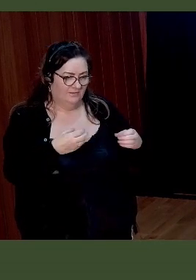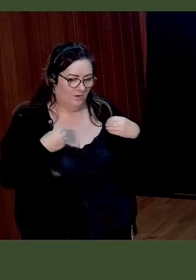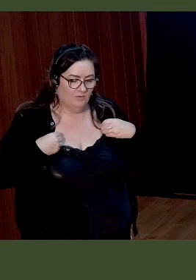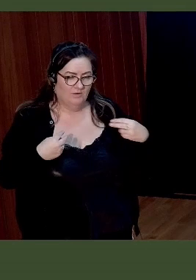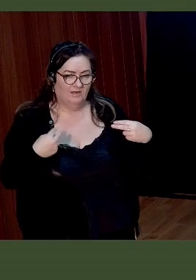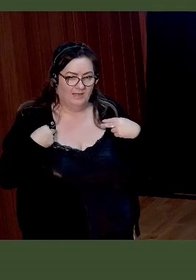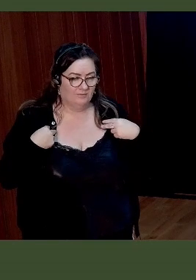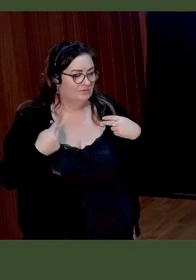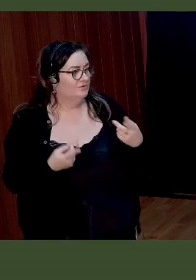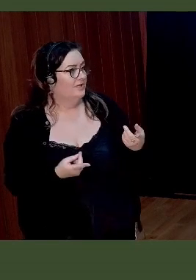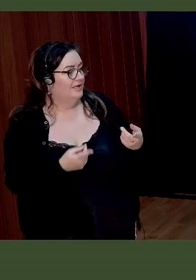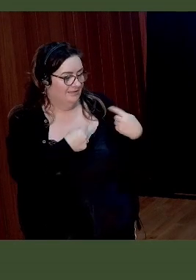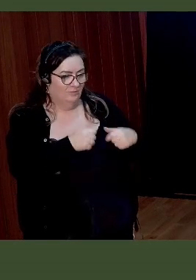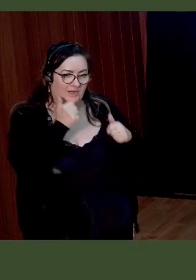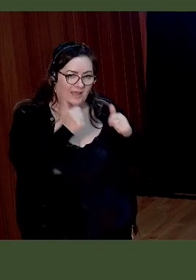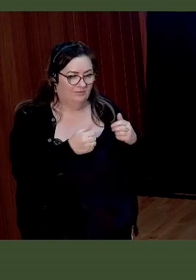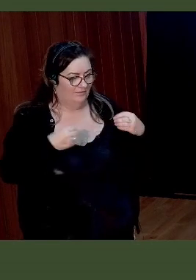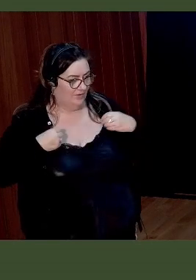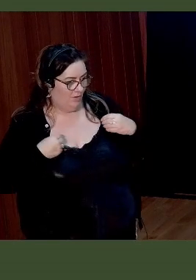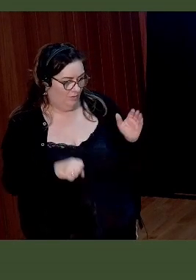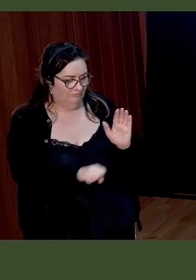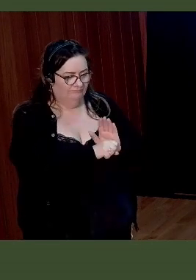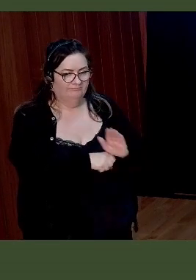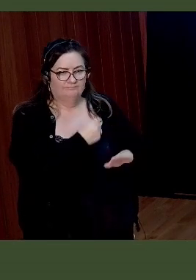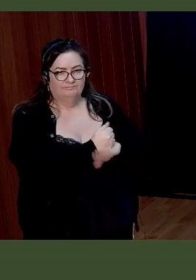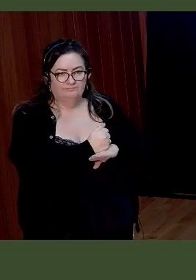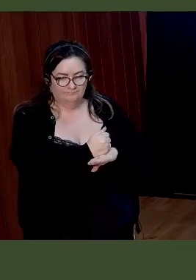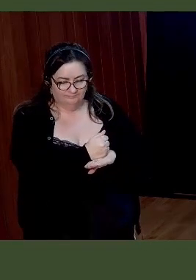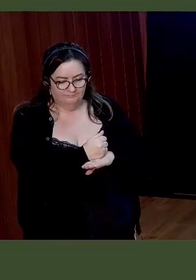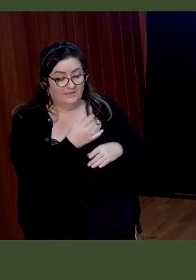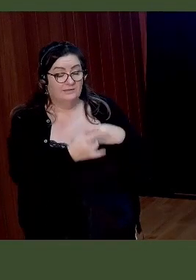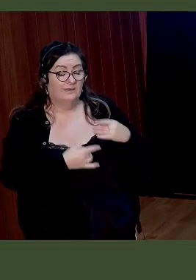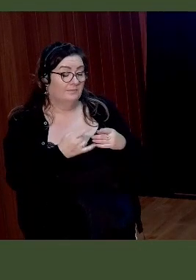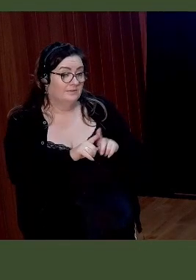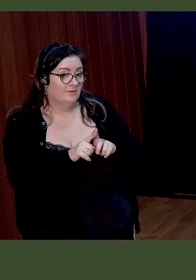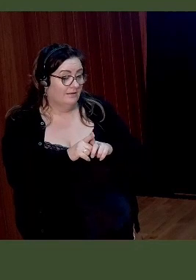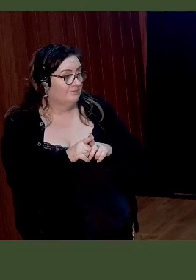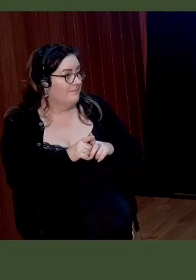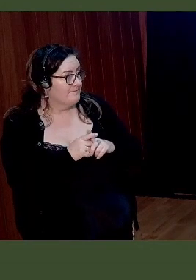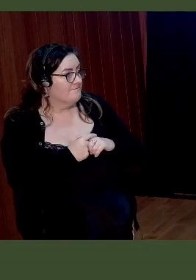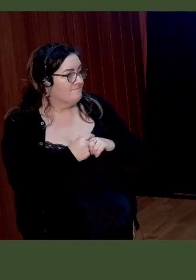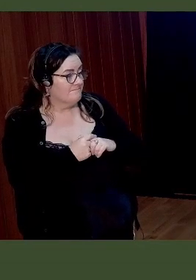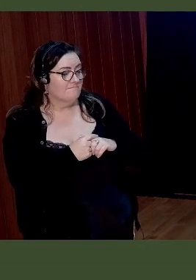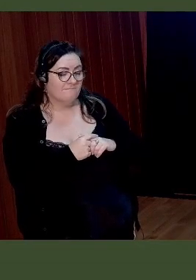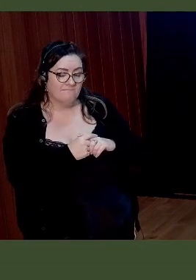language, and that the nation was entitled to have its own nation state. It also happened.